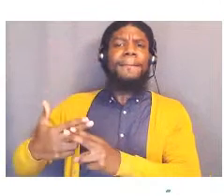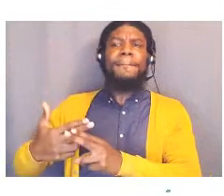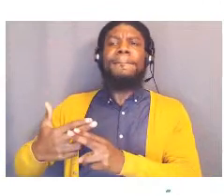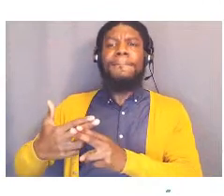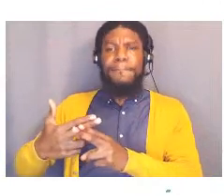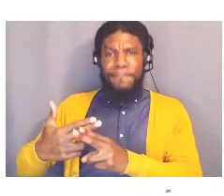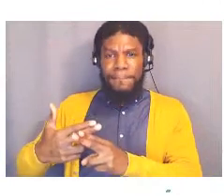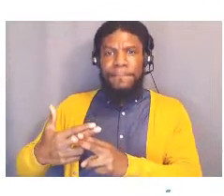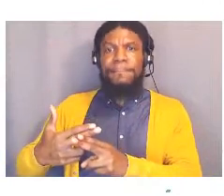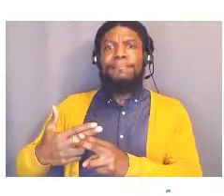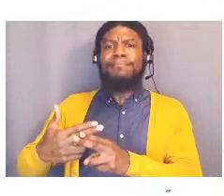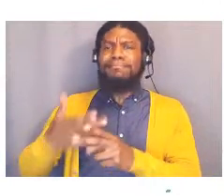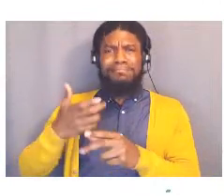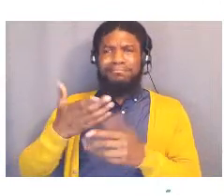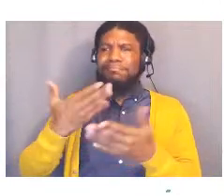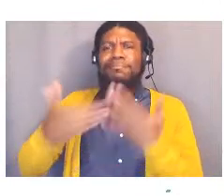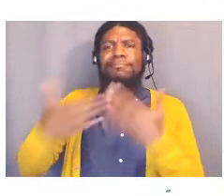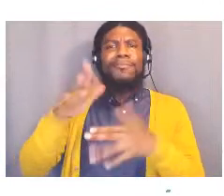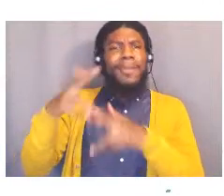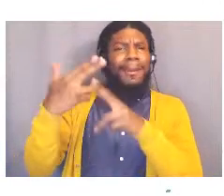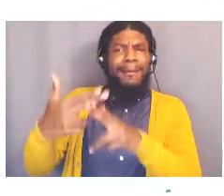Call their names.